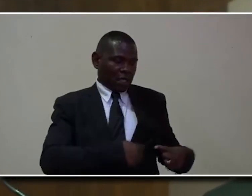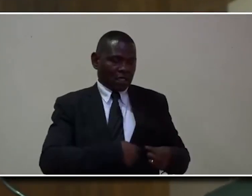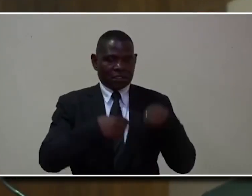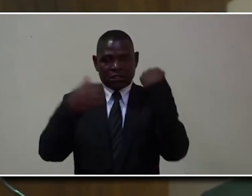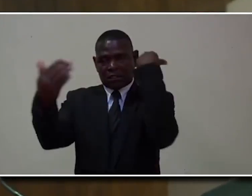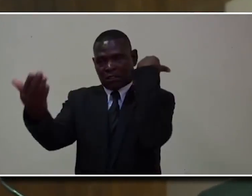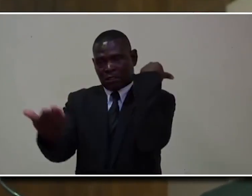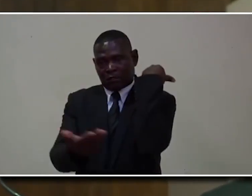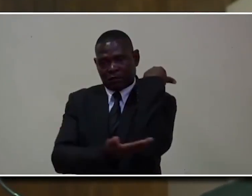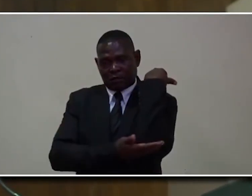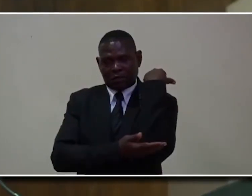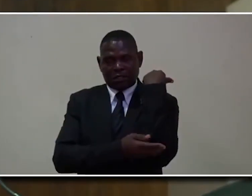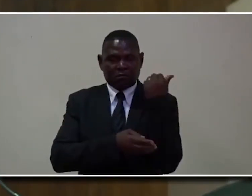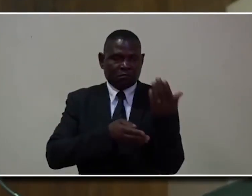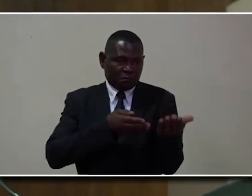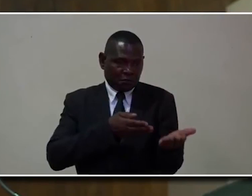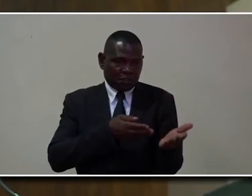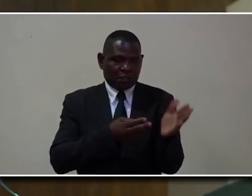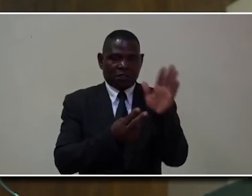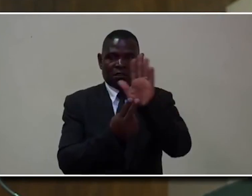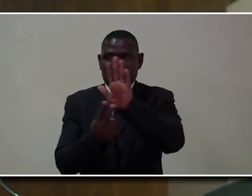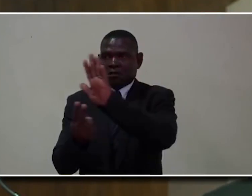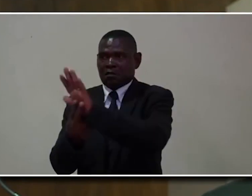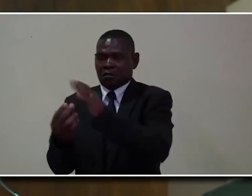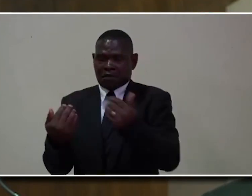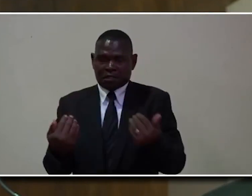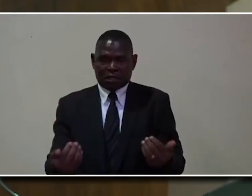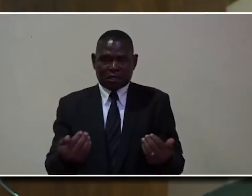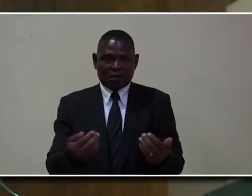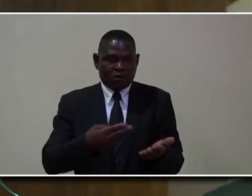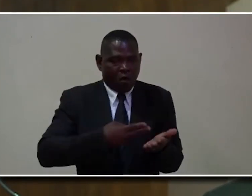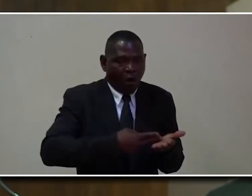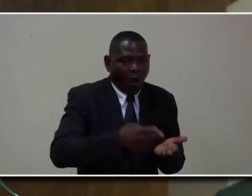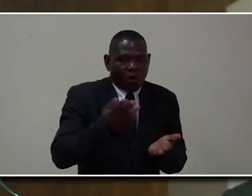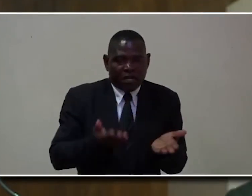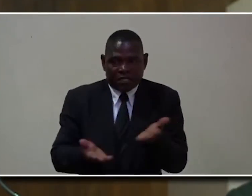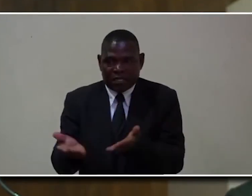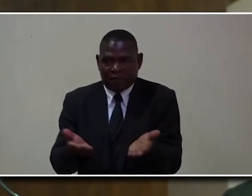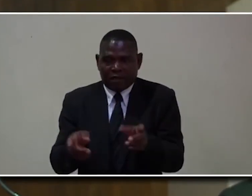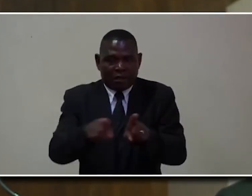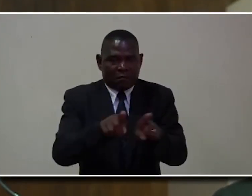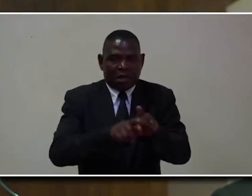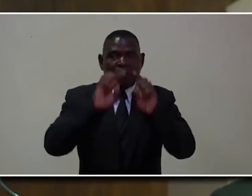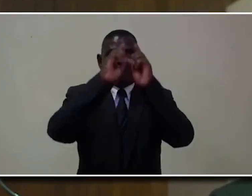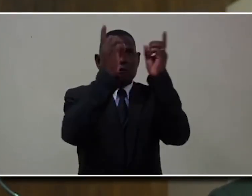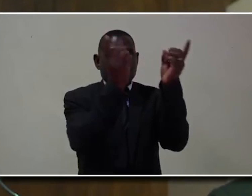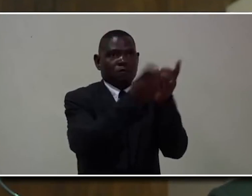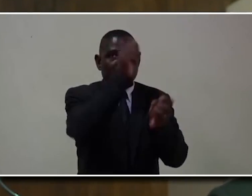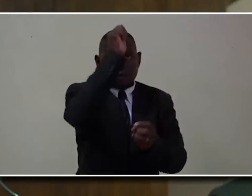the divine service to be conducted by our dear District Apostle Kububa Soko. Tikulandira ndi mtima